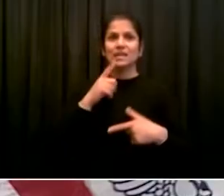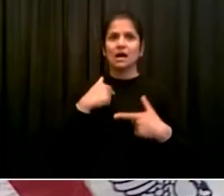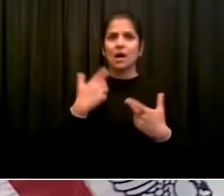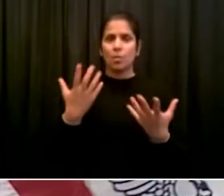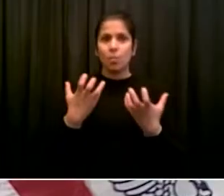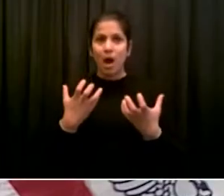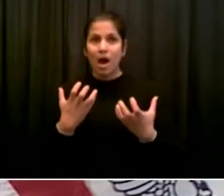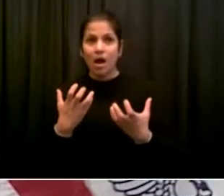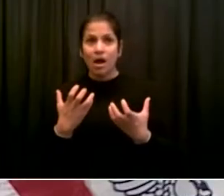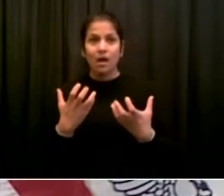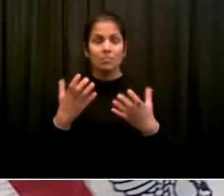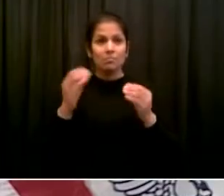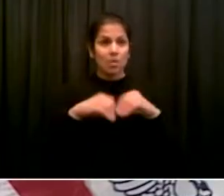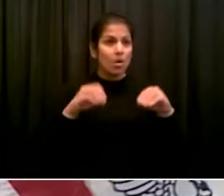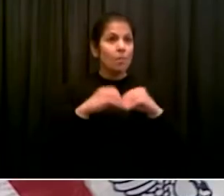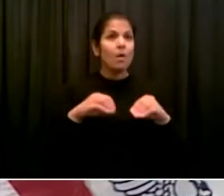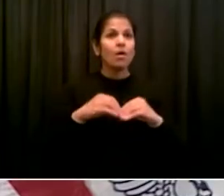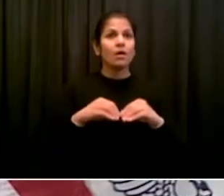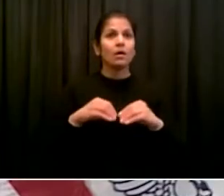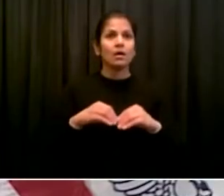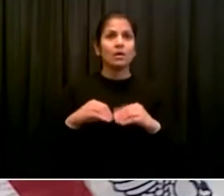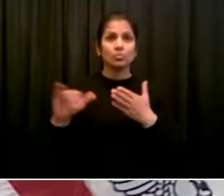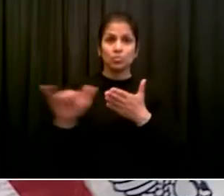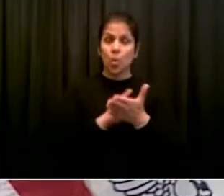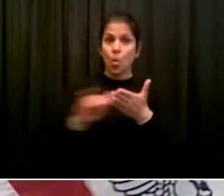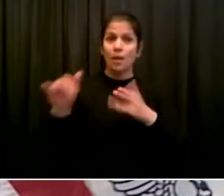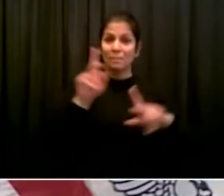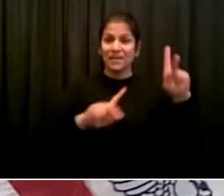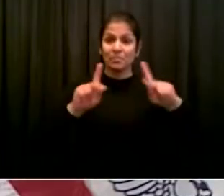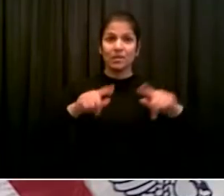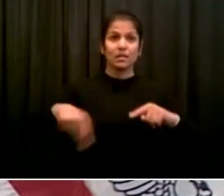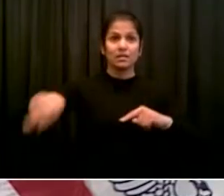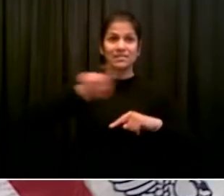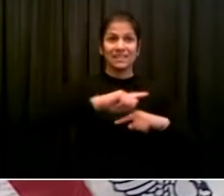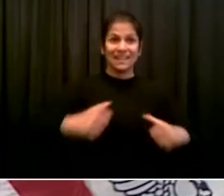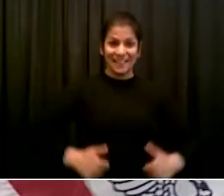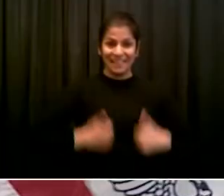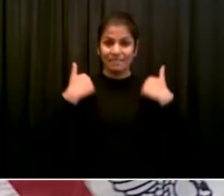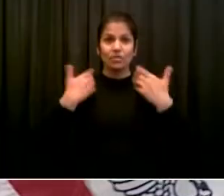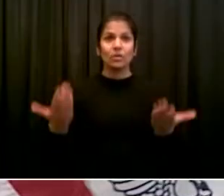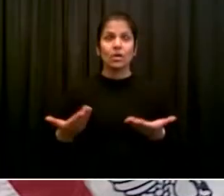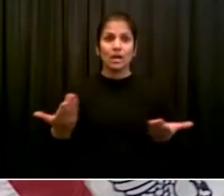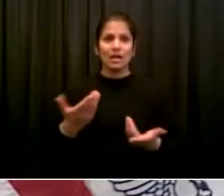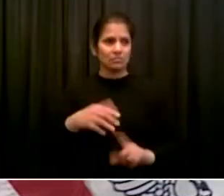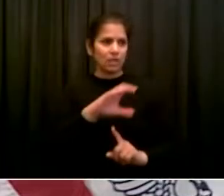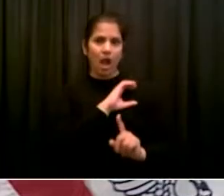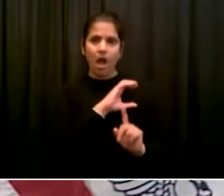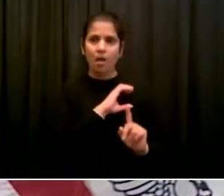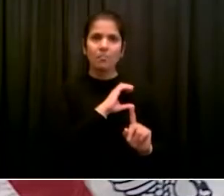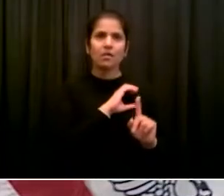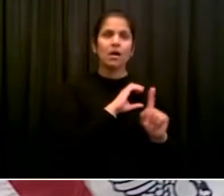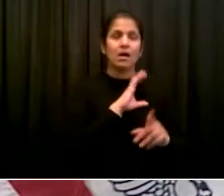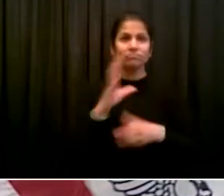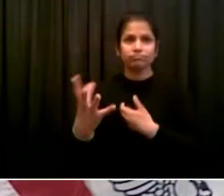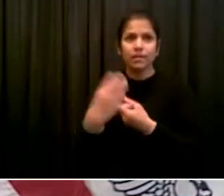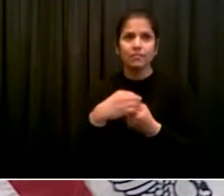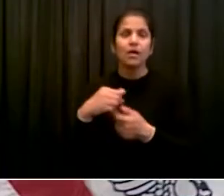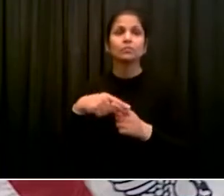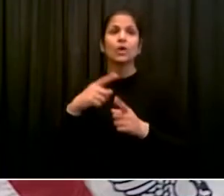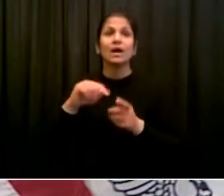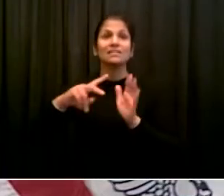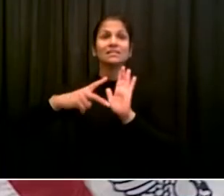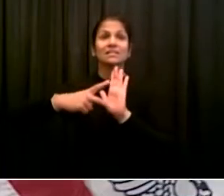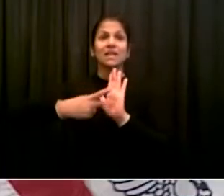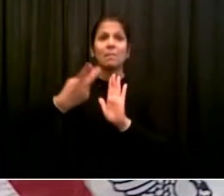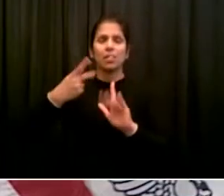City residents on the police force, a way we can do it productively and immediately, is to double the points given for